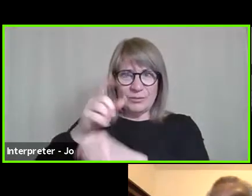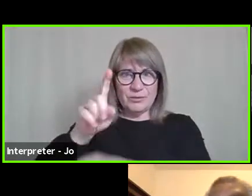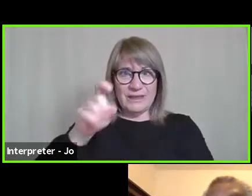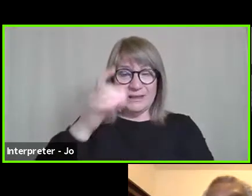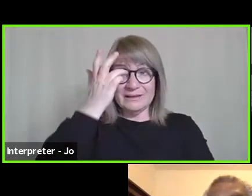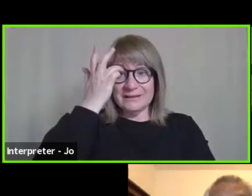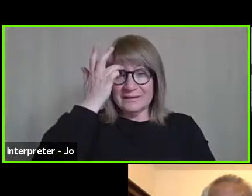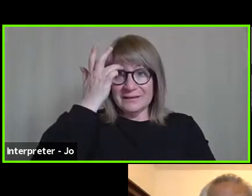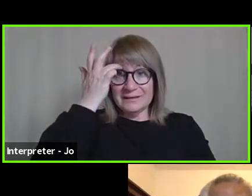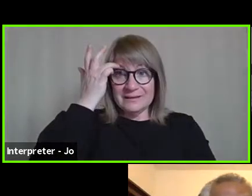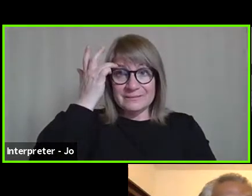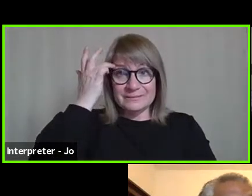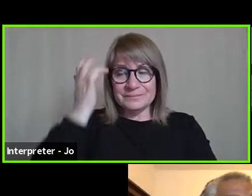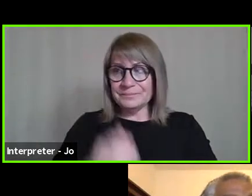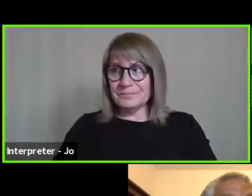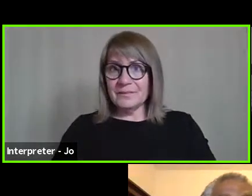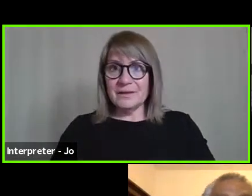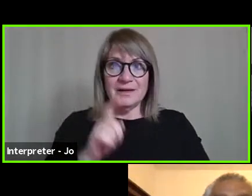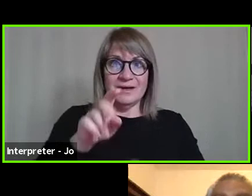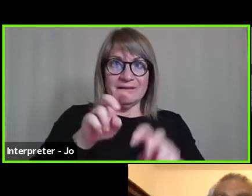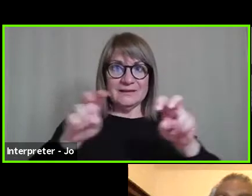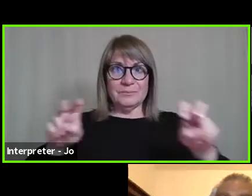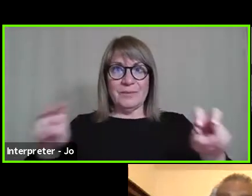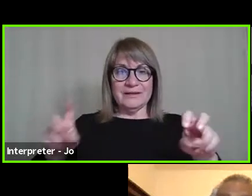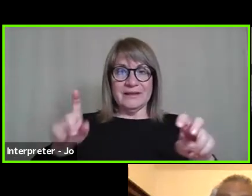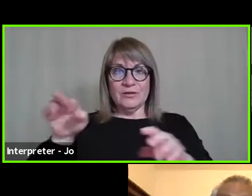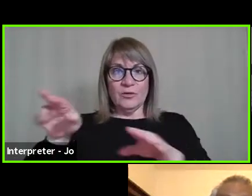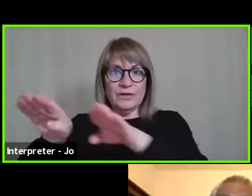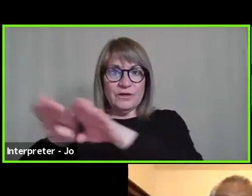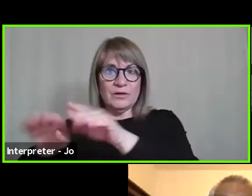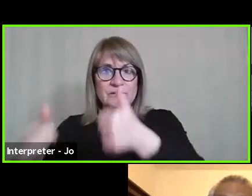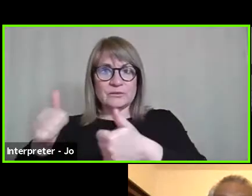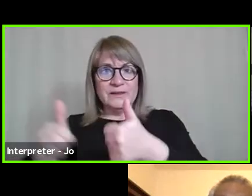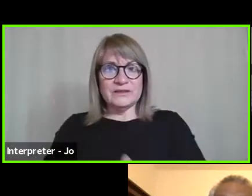summary this panel are leading into the clothes